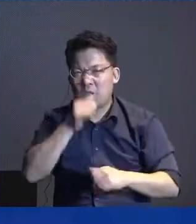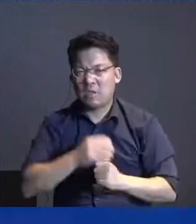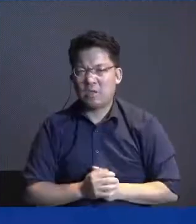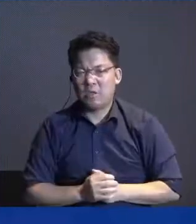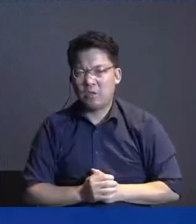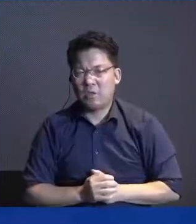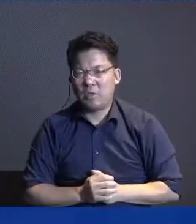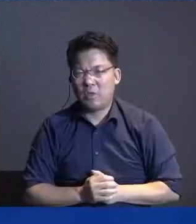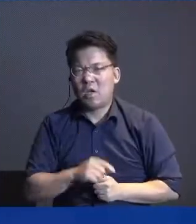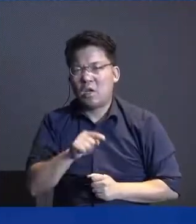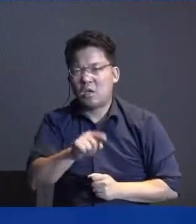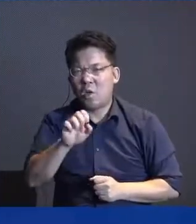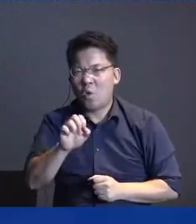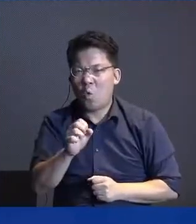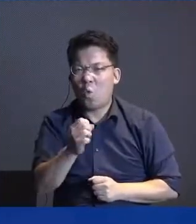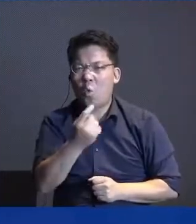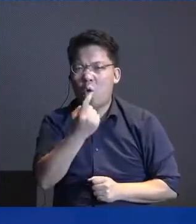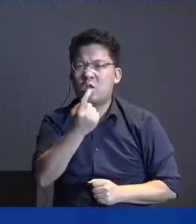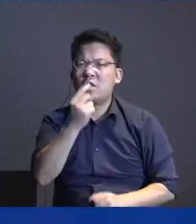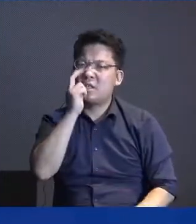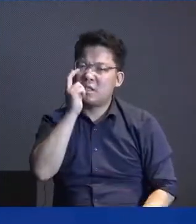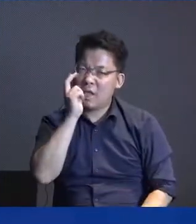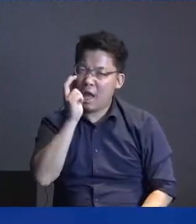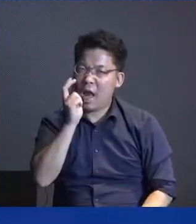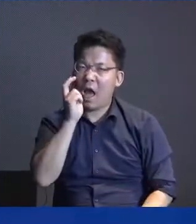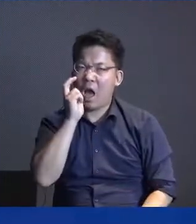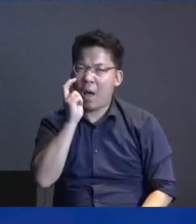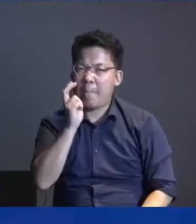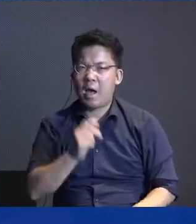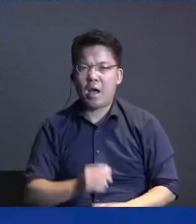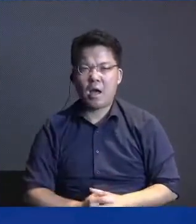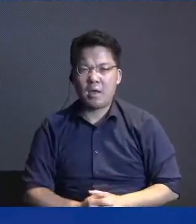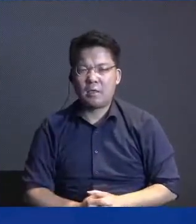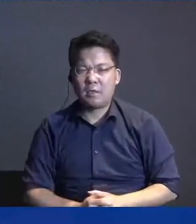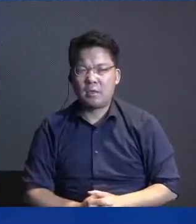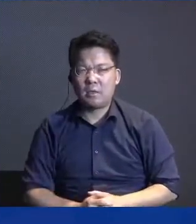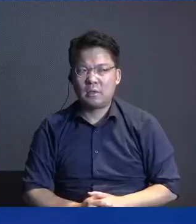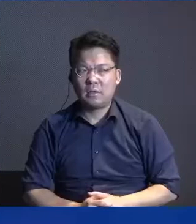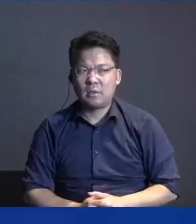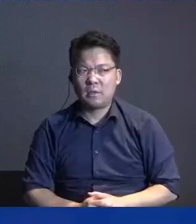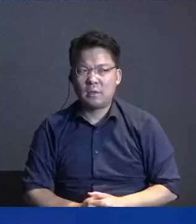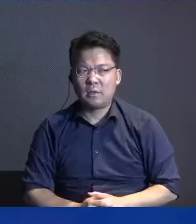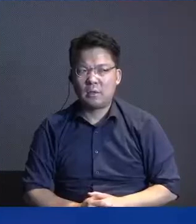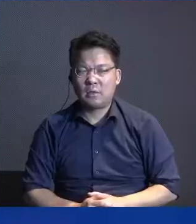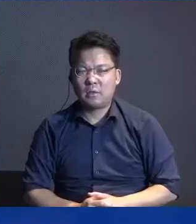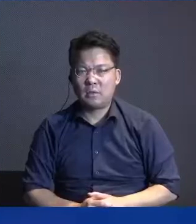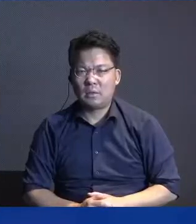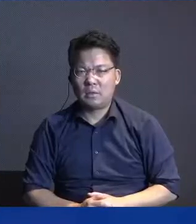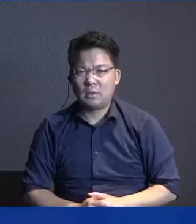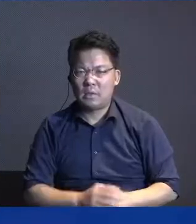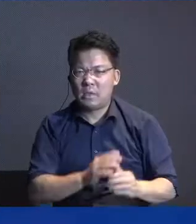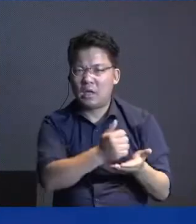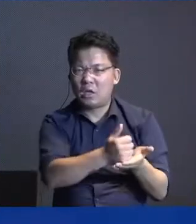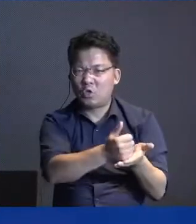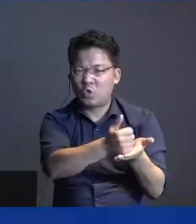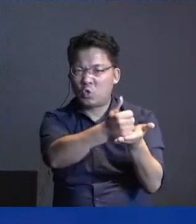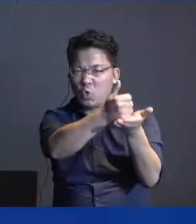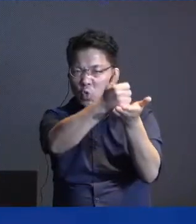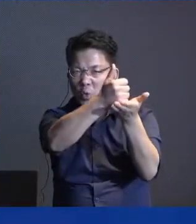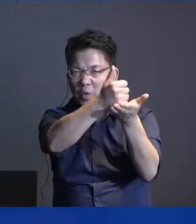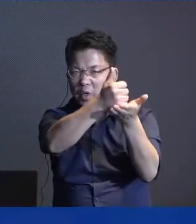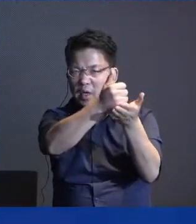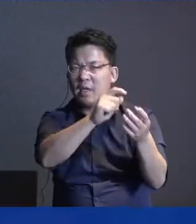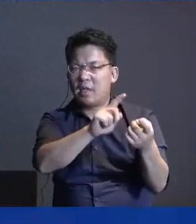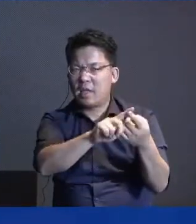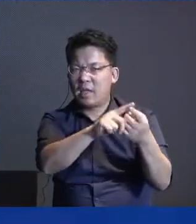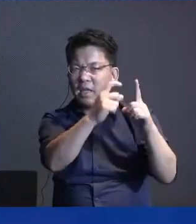in part to the unclear way we conceptualize the term dignity, as doing